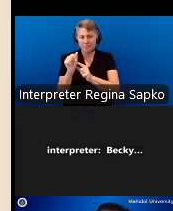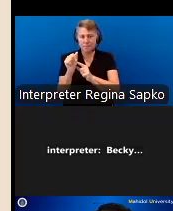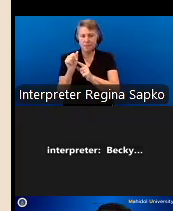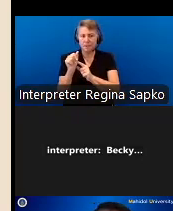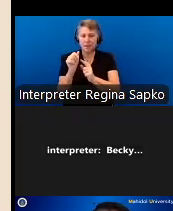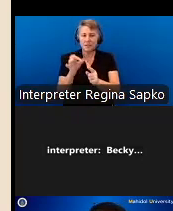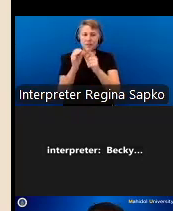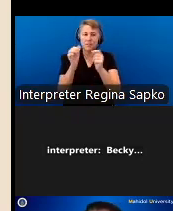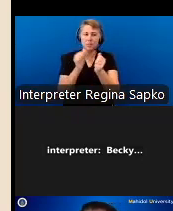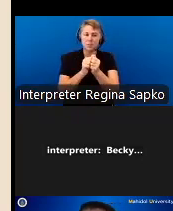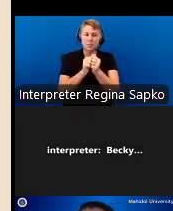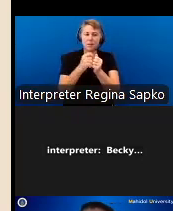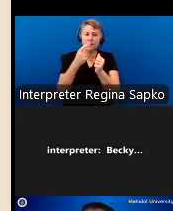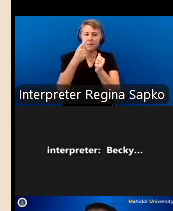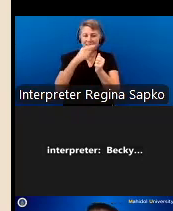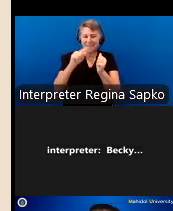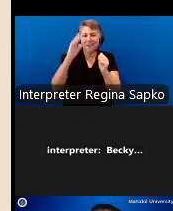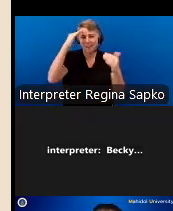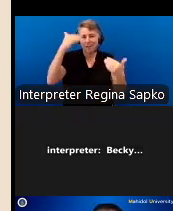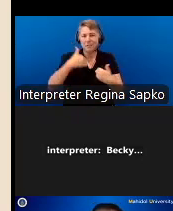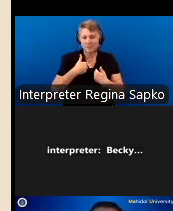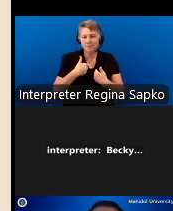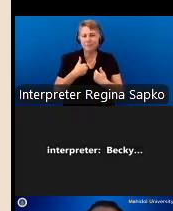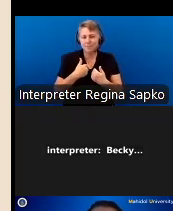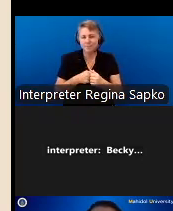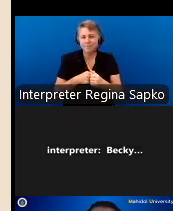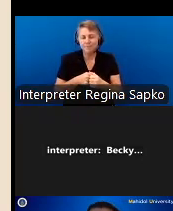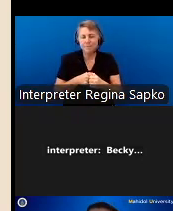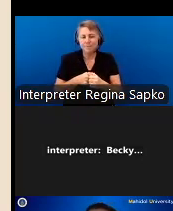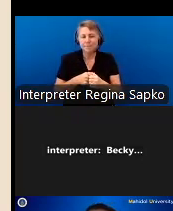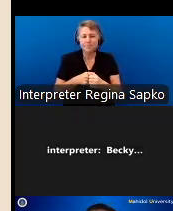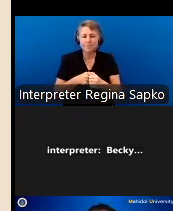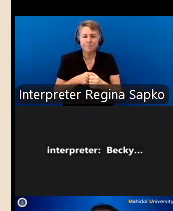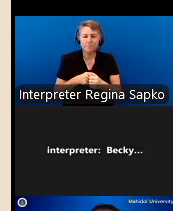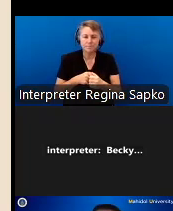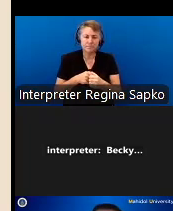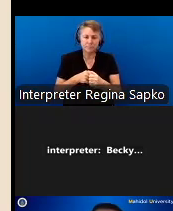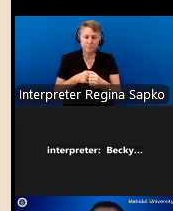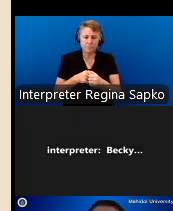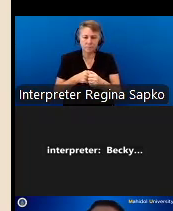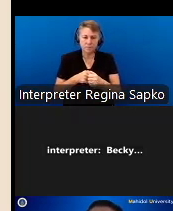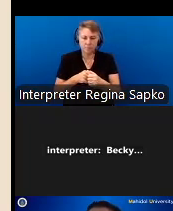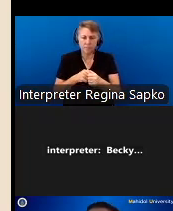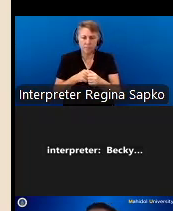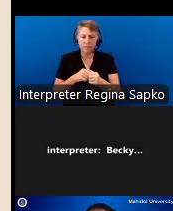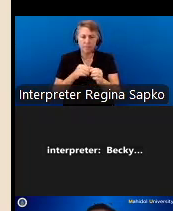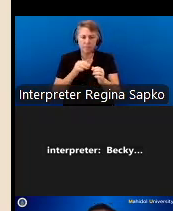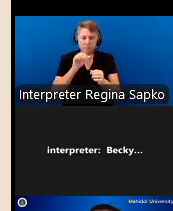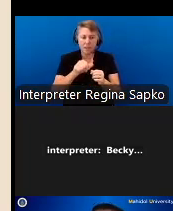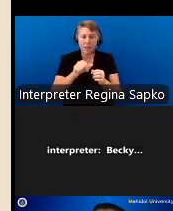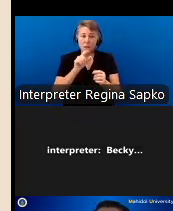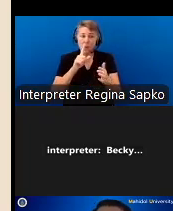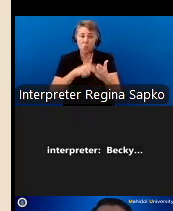uh, autism child, to the real world or environment and like